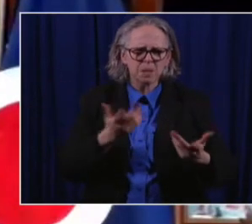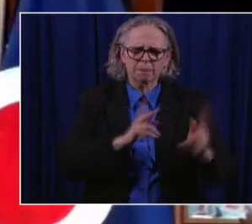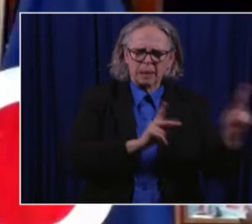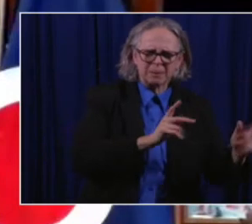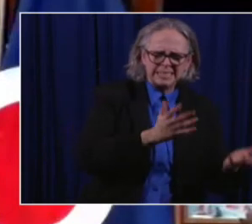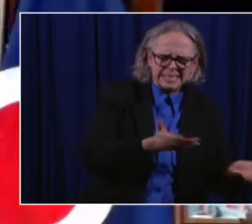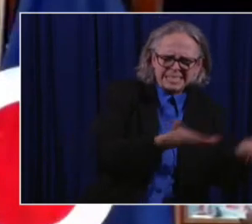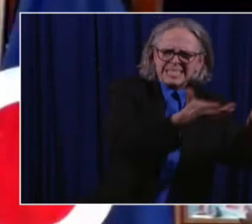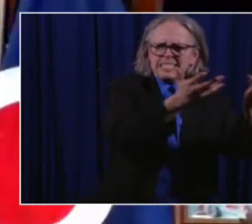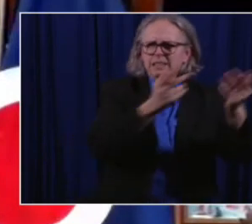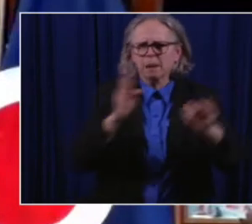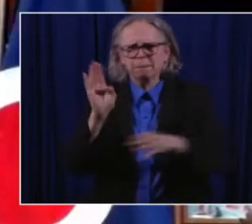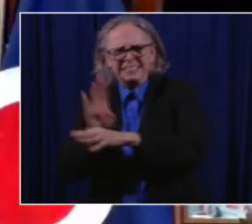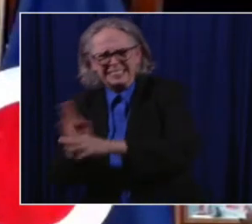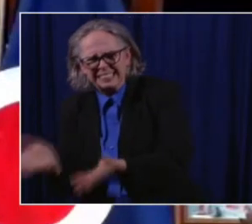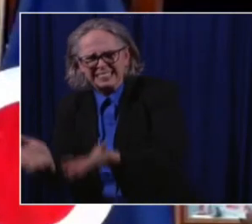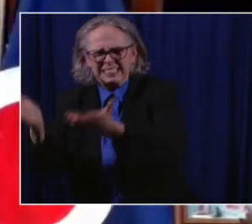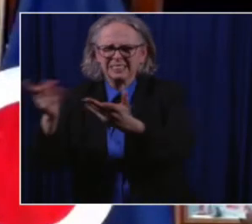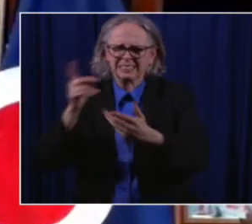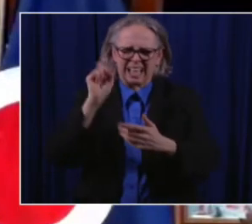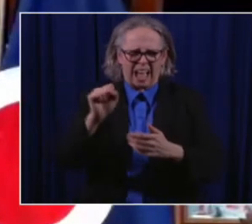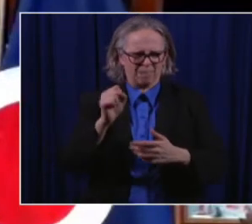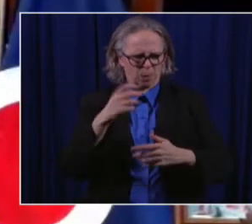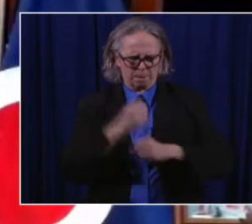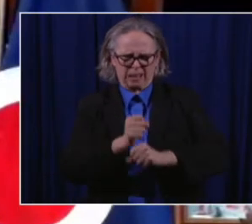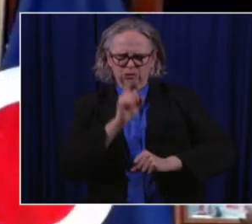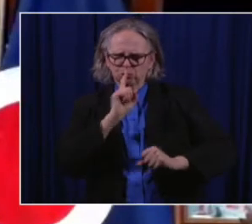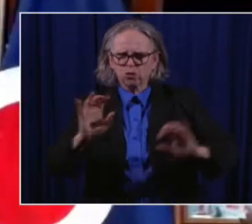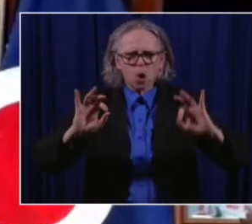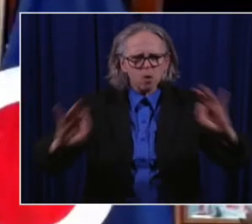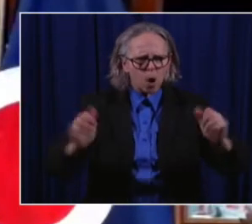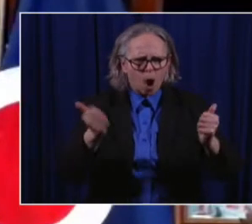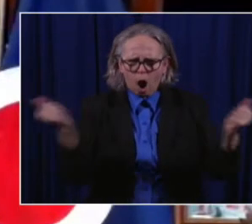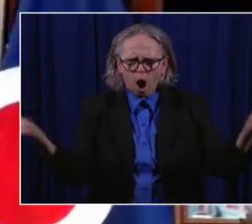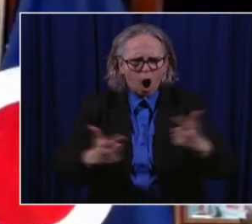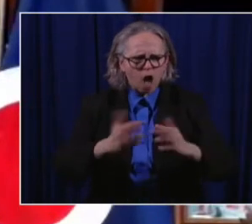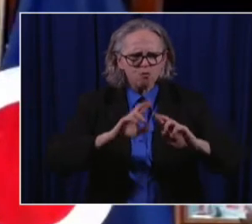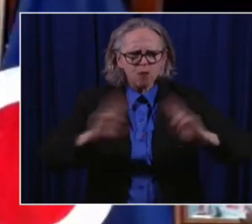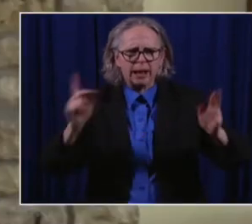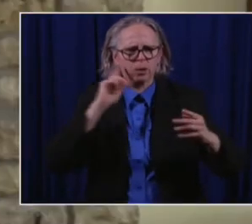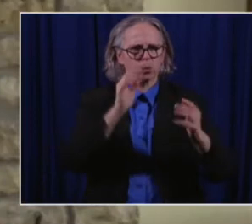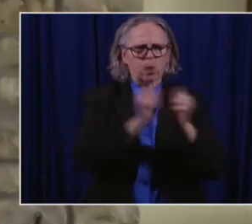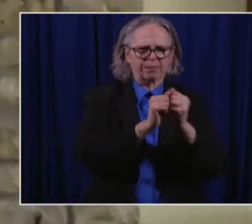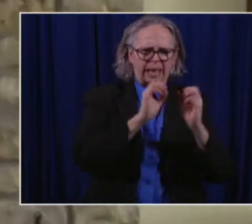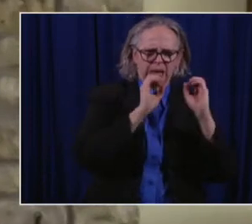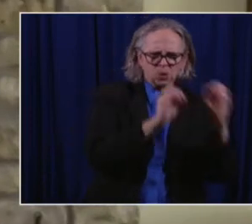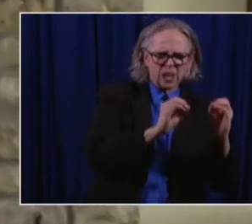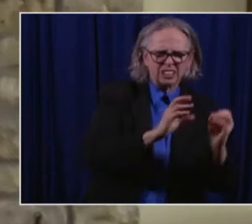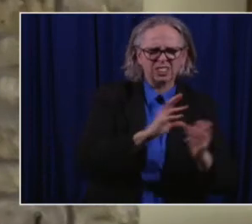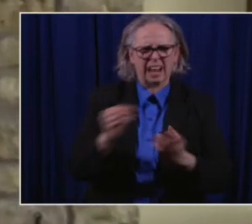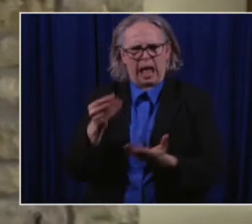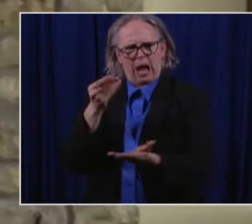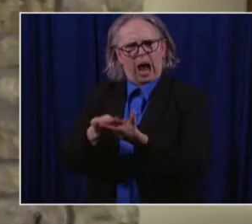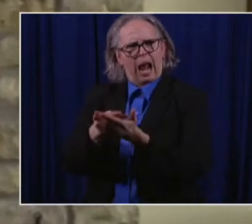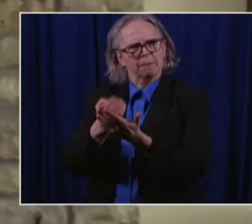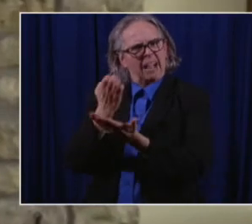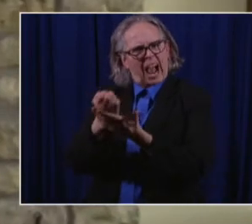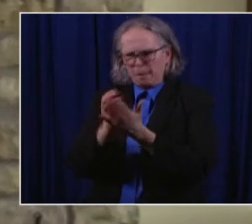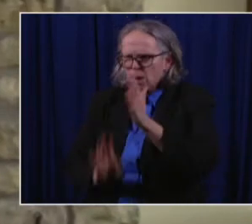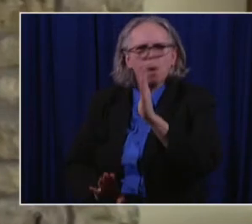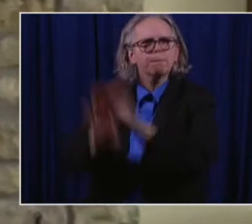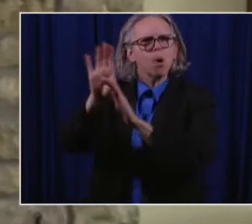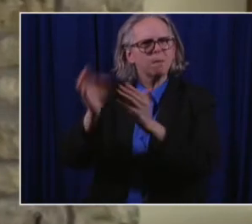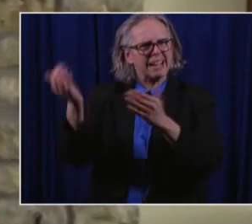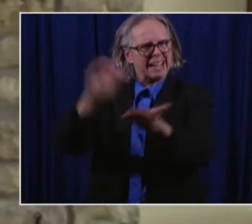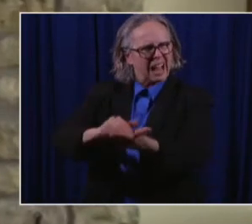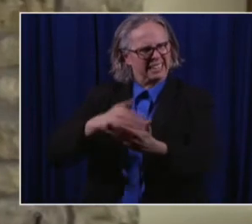that they're prepared on the education and economic recovery side. Governor, back to you. Great. Thank you very much. I think we're ready for